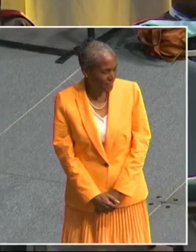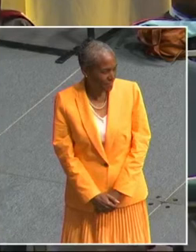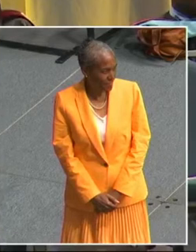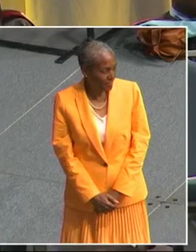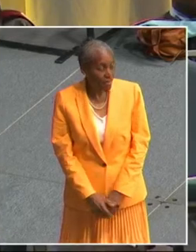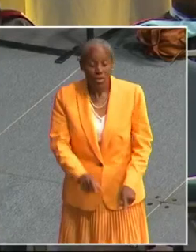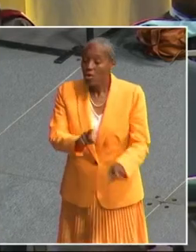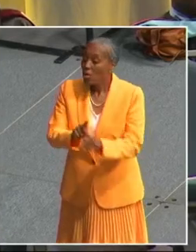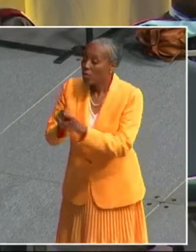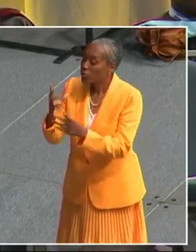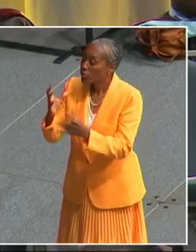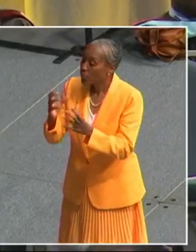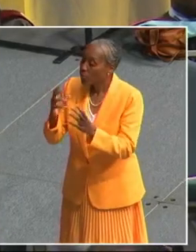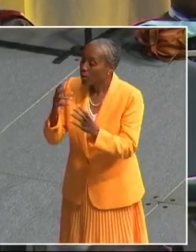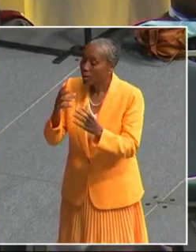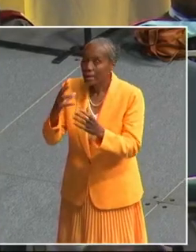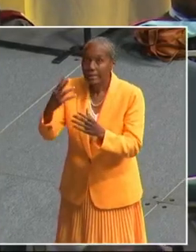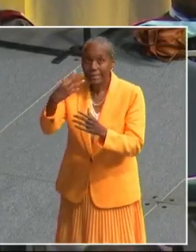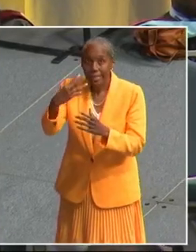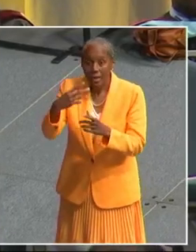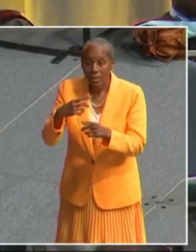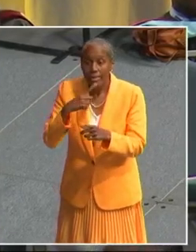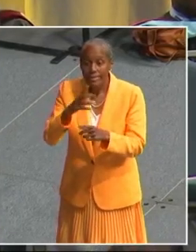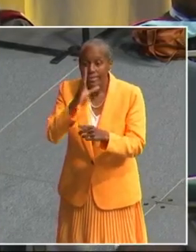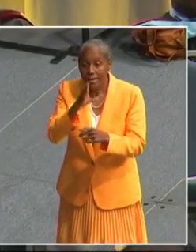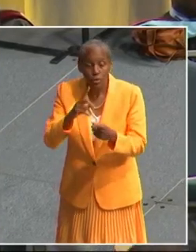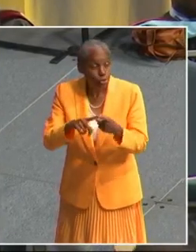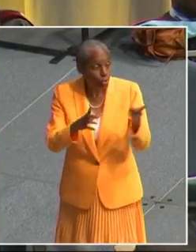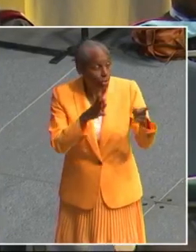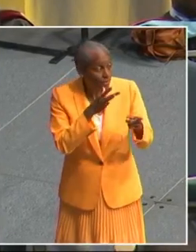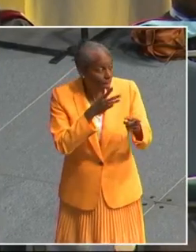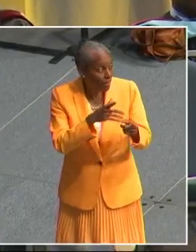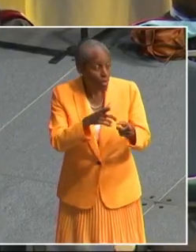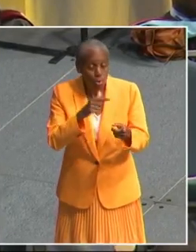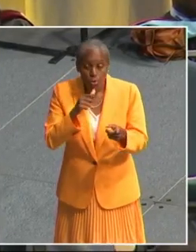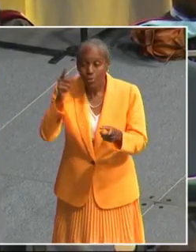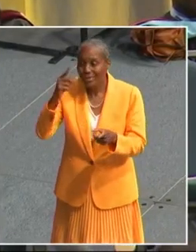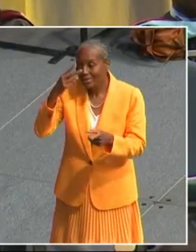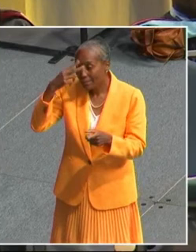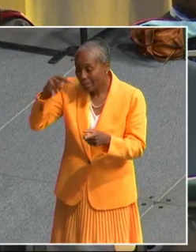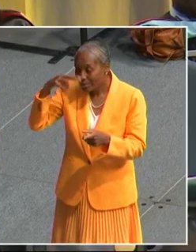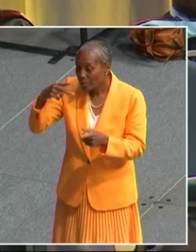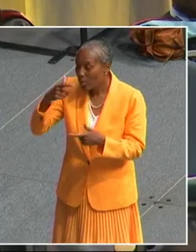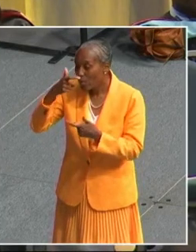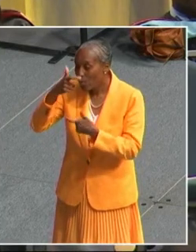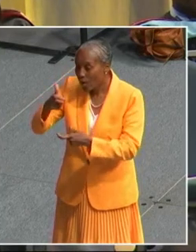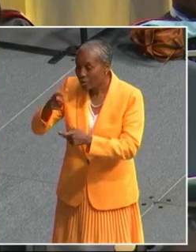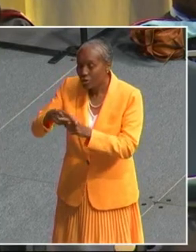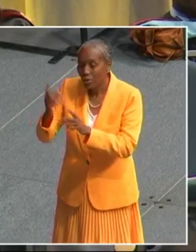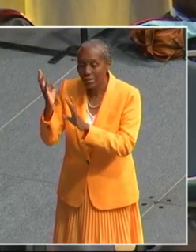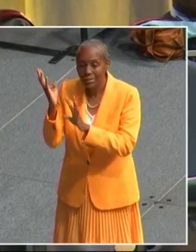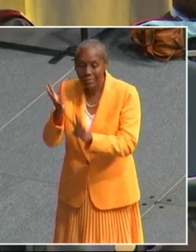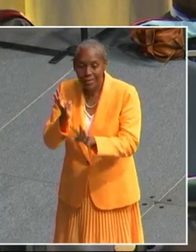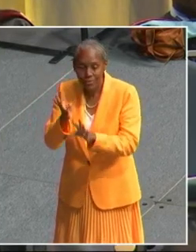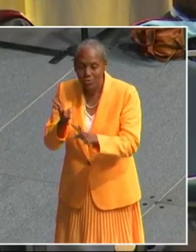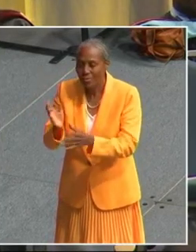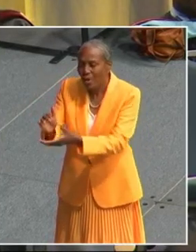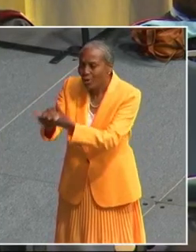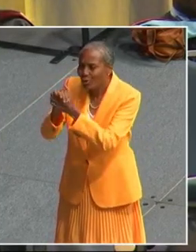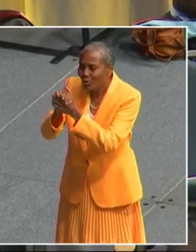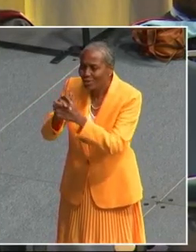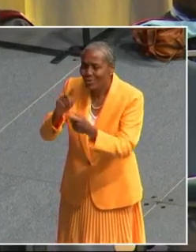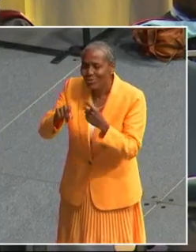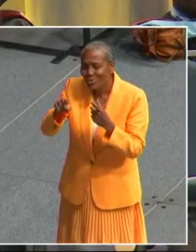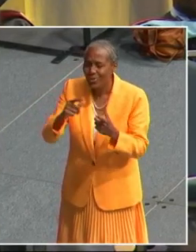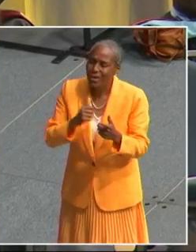I also want to look at the camera and say to her mom, who is in Mexico watching on the live stream, congratulations to you.